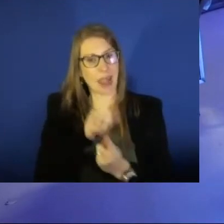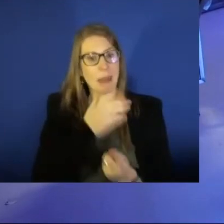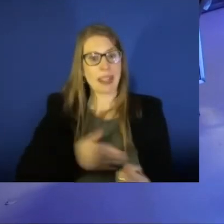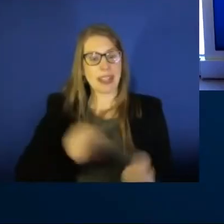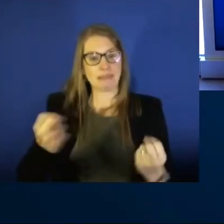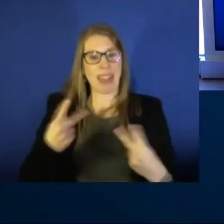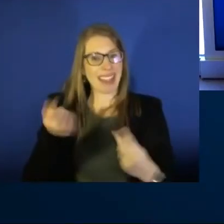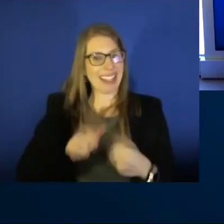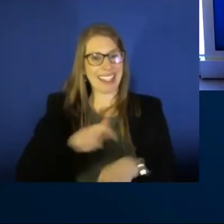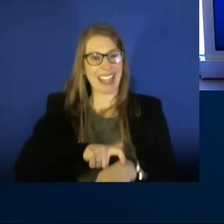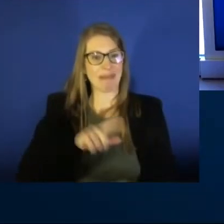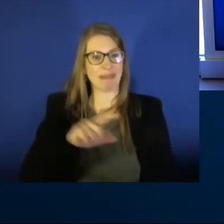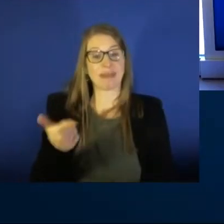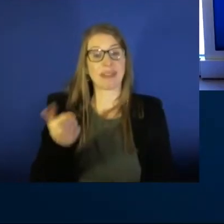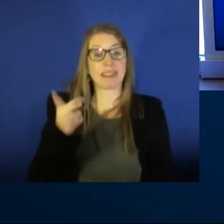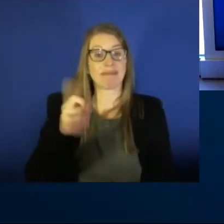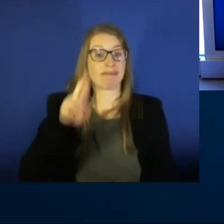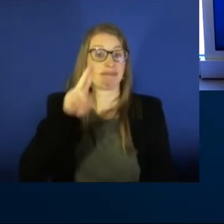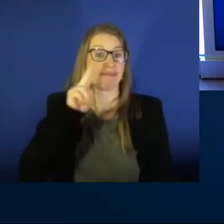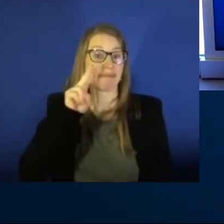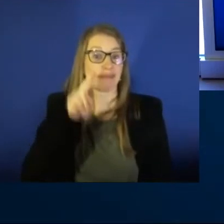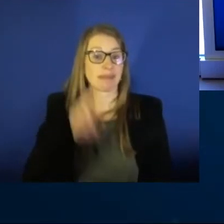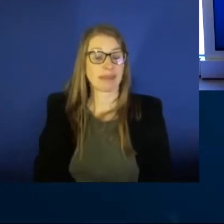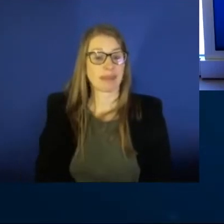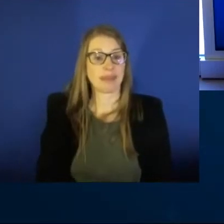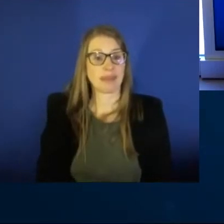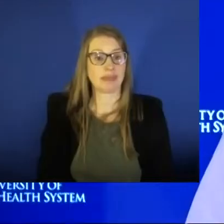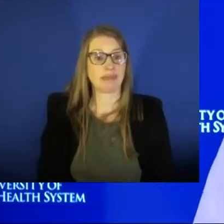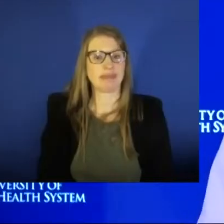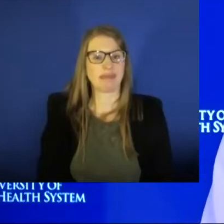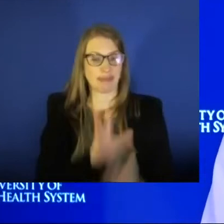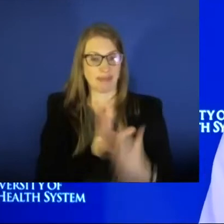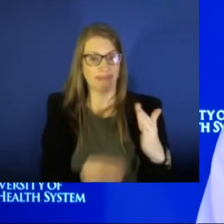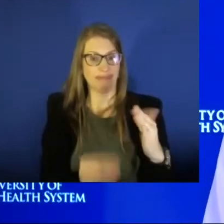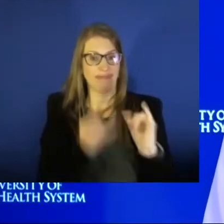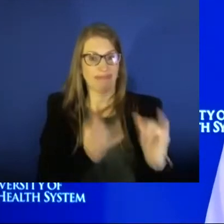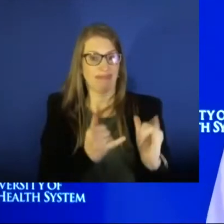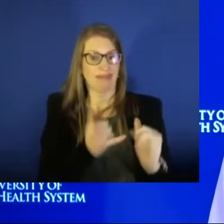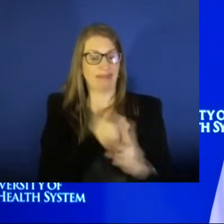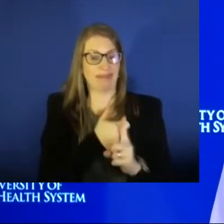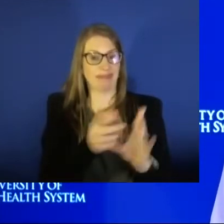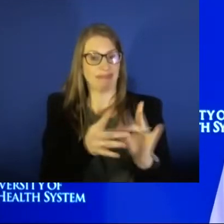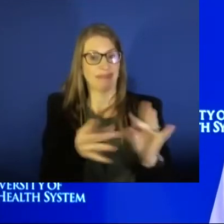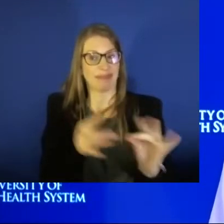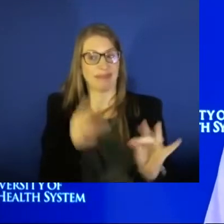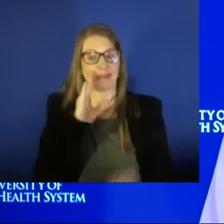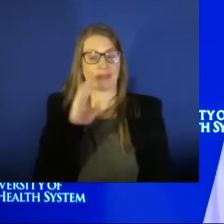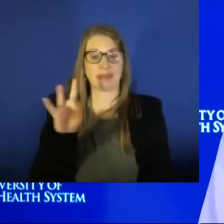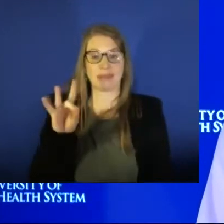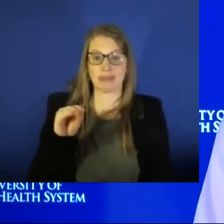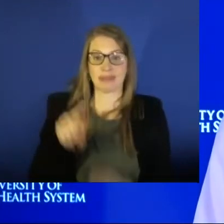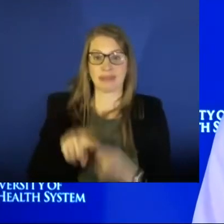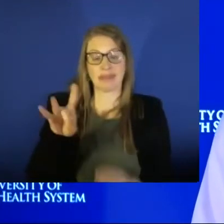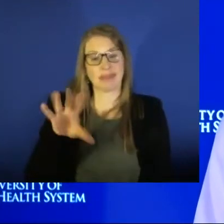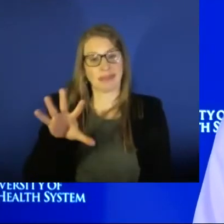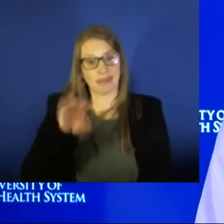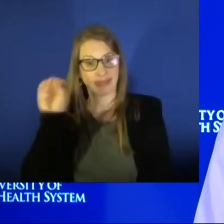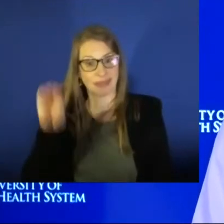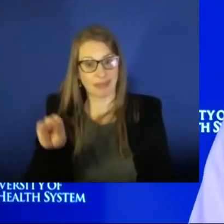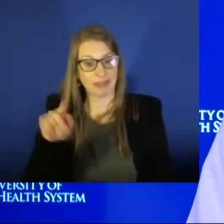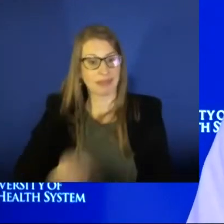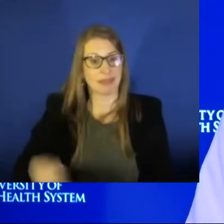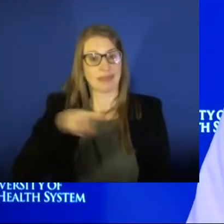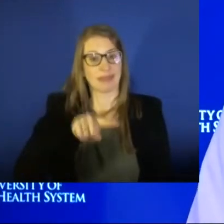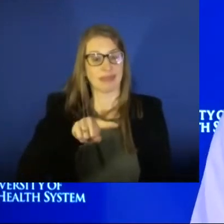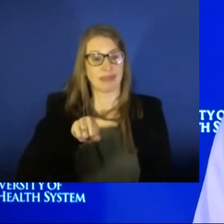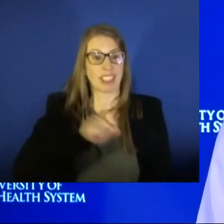Hawkinson, your final thoughts today. Yeah, I'll just echo what Dr. Barkman was saying. In general, we know that 80 to 85% of those coughs,